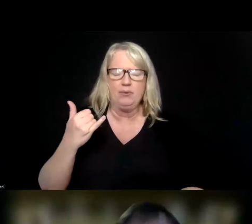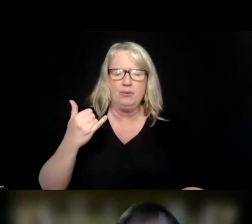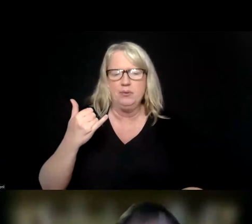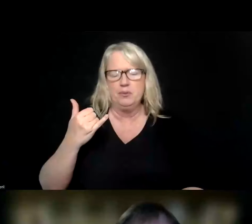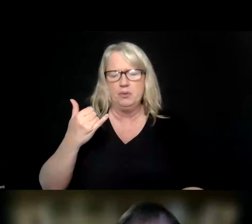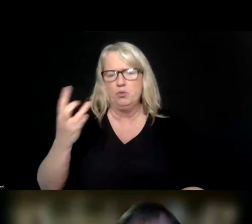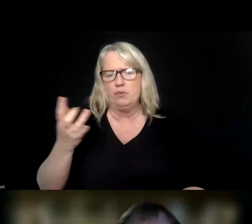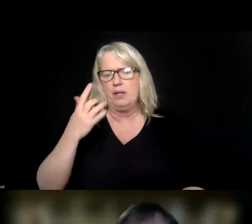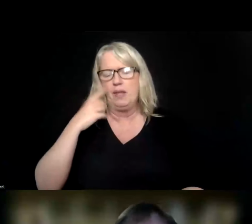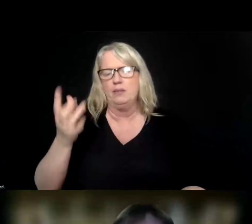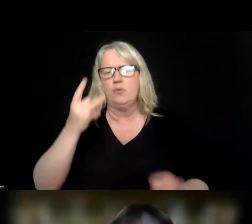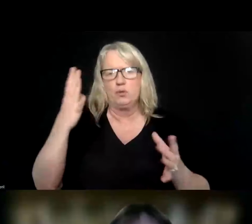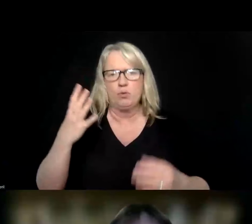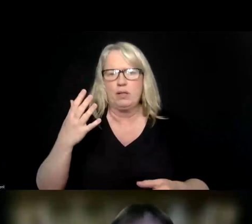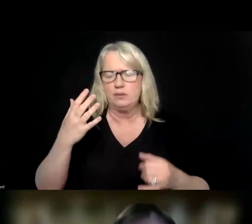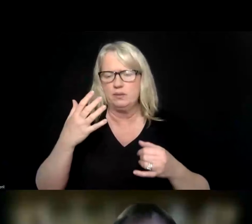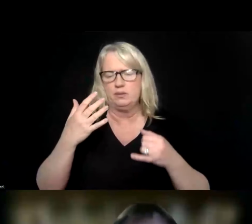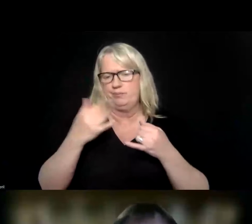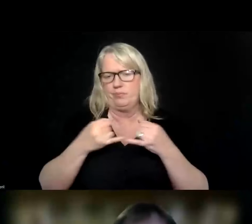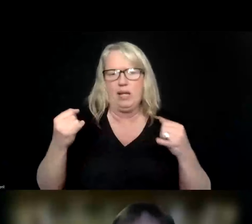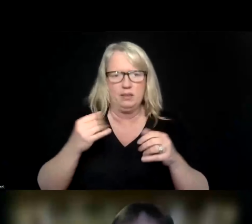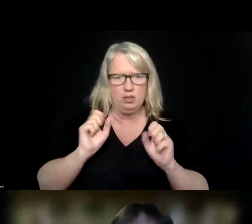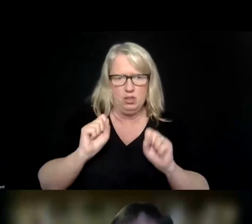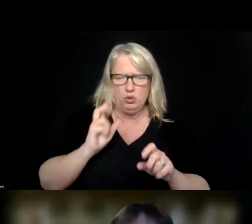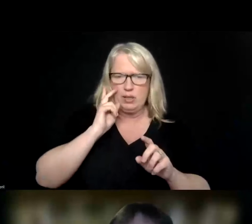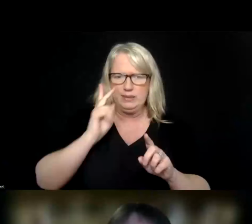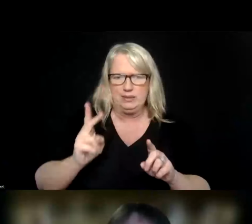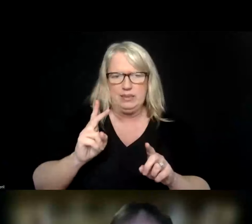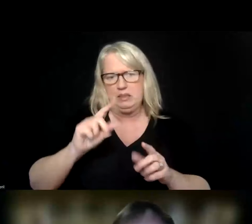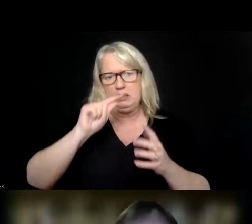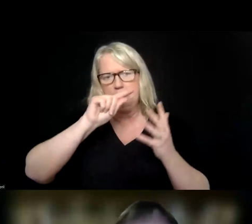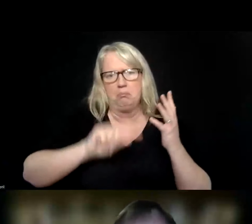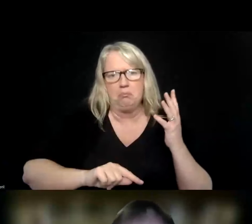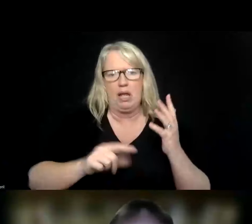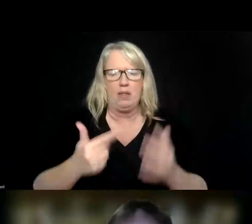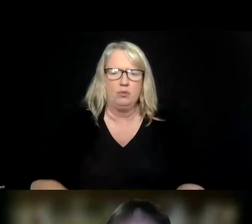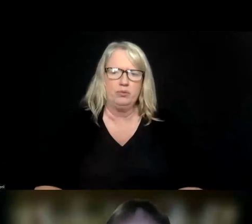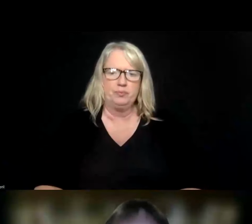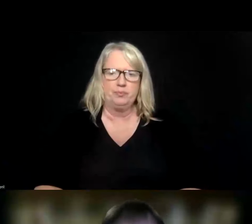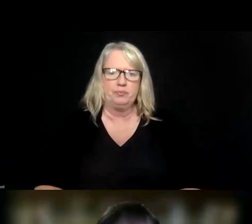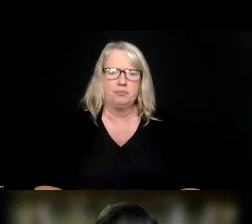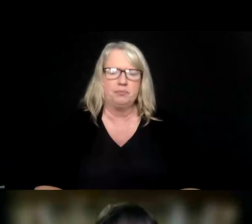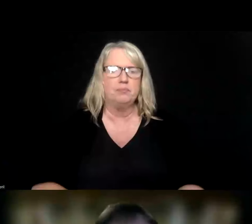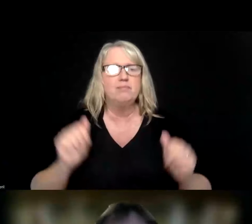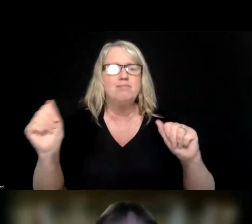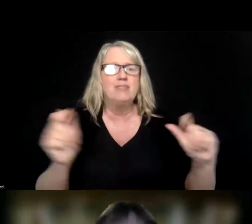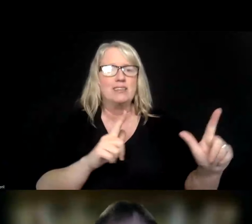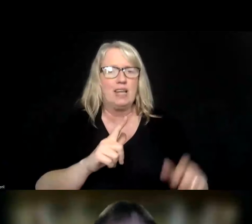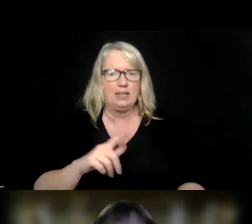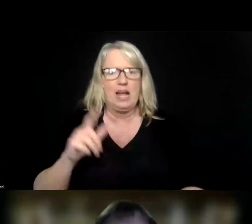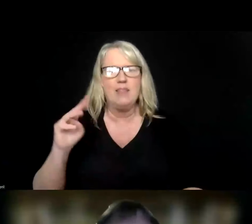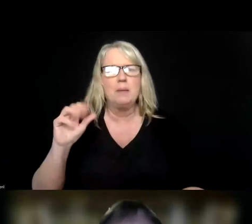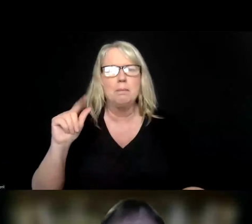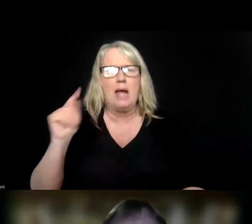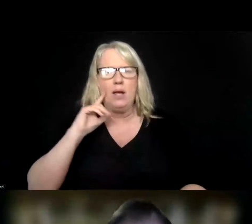crisis hotline network. And then you can see the others. Okay, next slide, and I think Matt will take